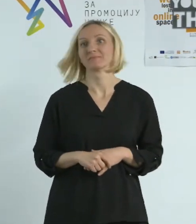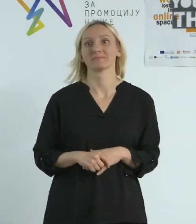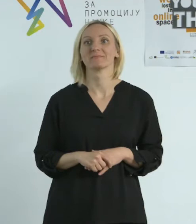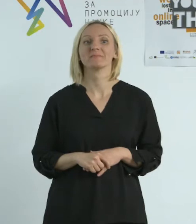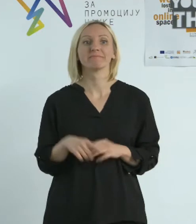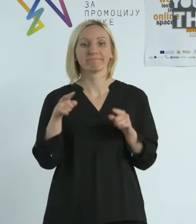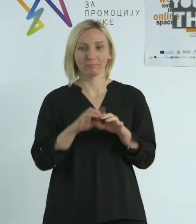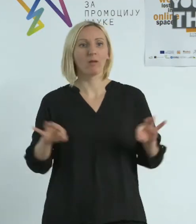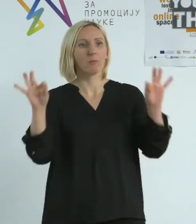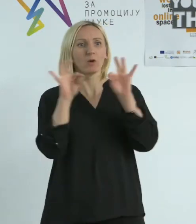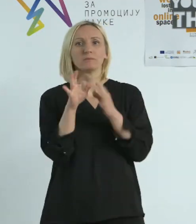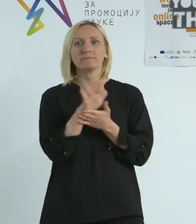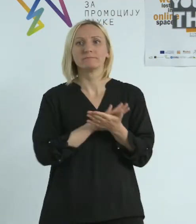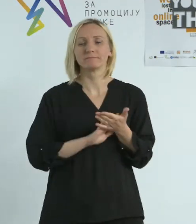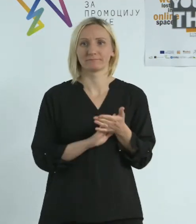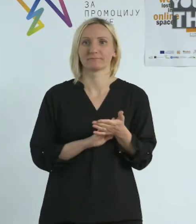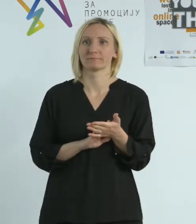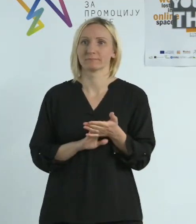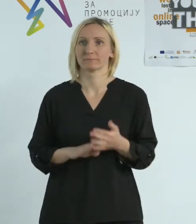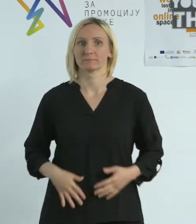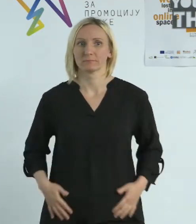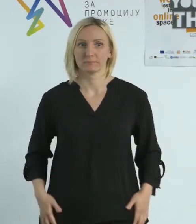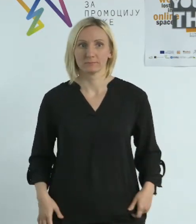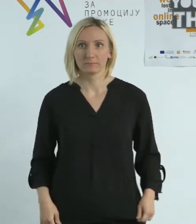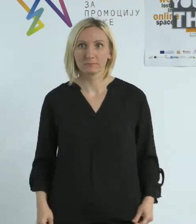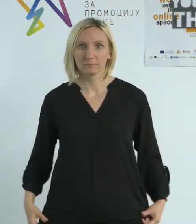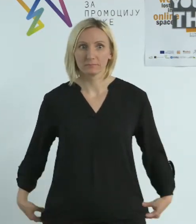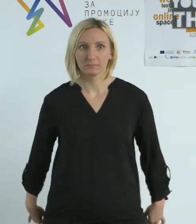This project started as